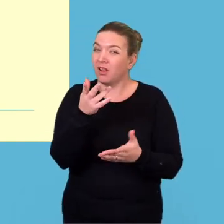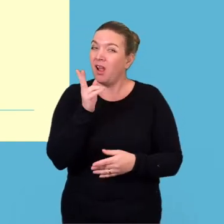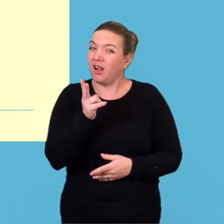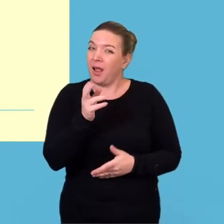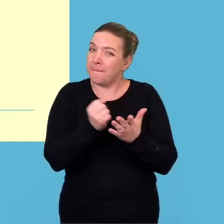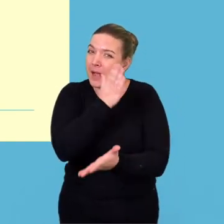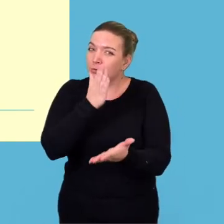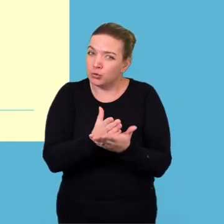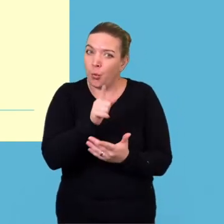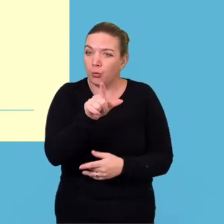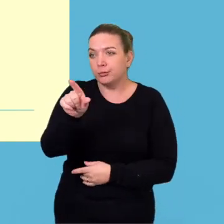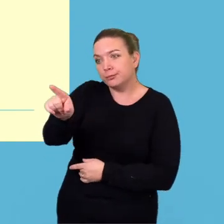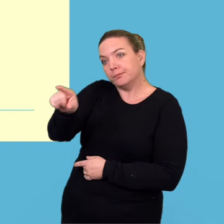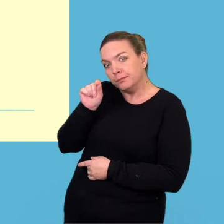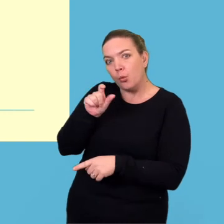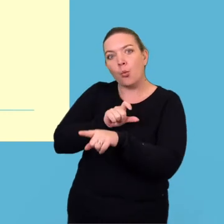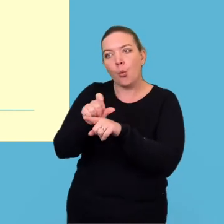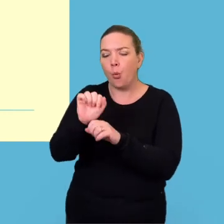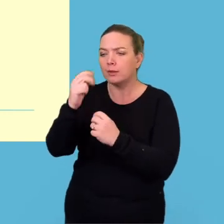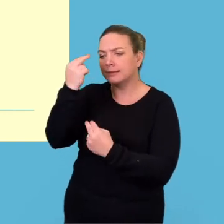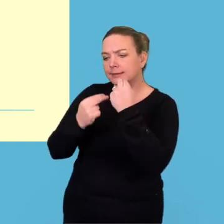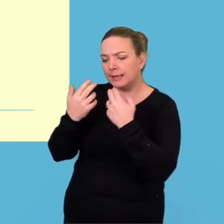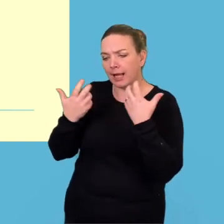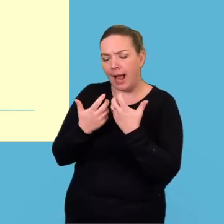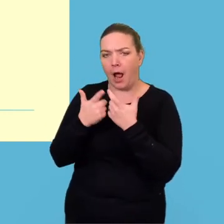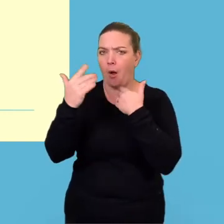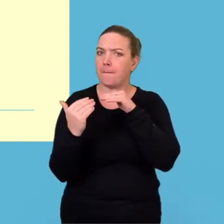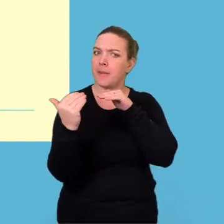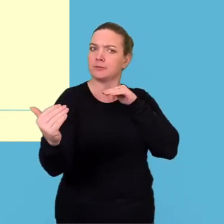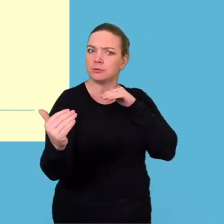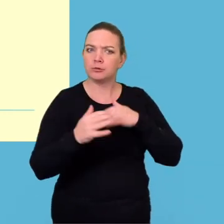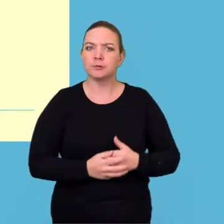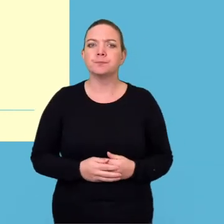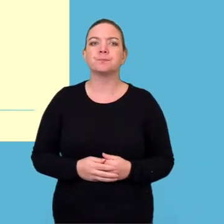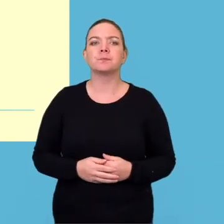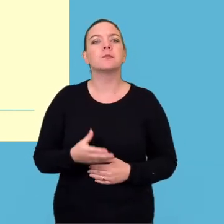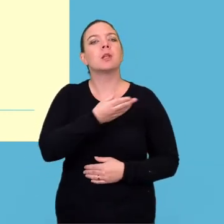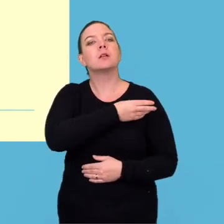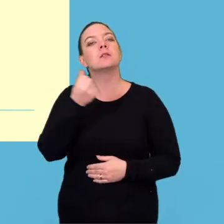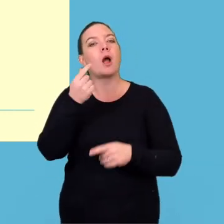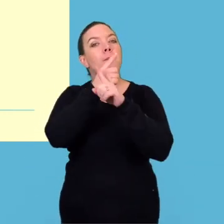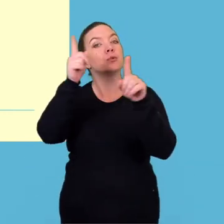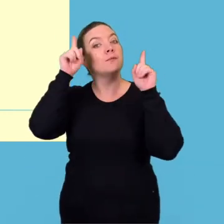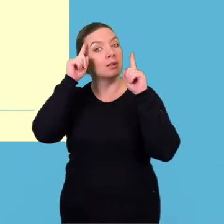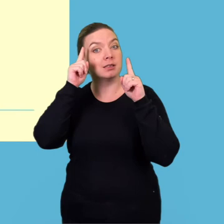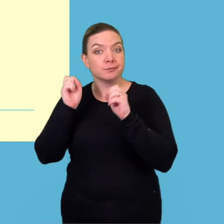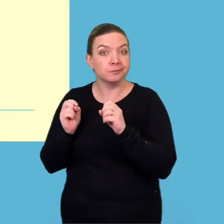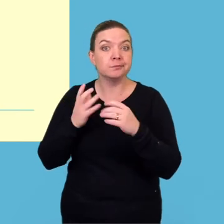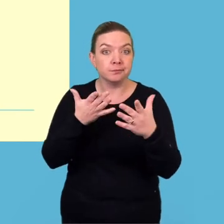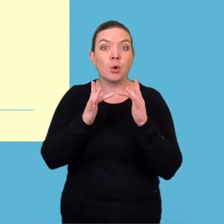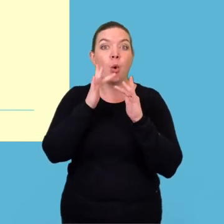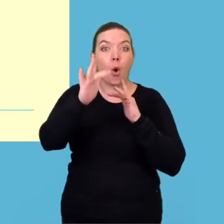choose is going to be taught and assessed in the way that is right for you. Some universities offer online or distance learning,